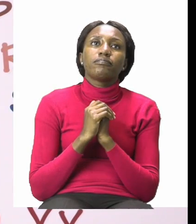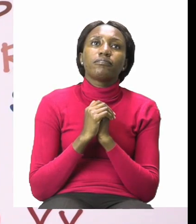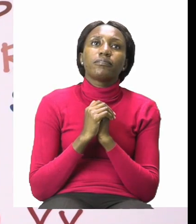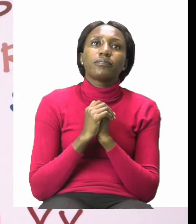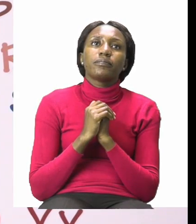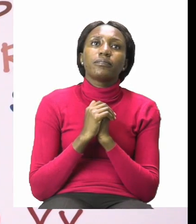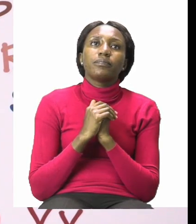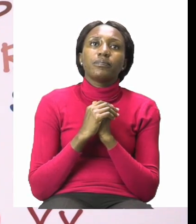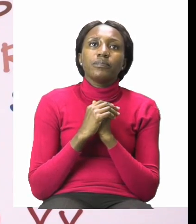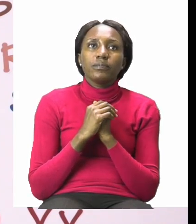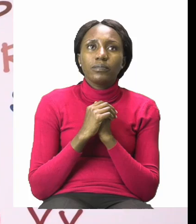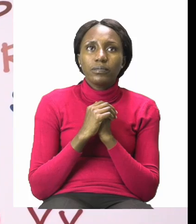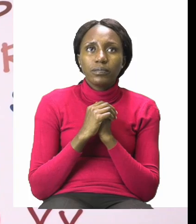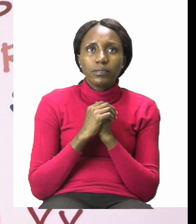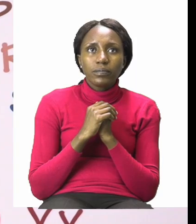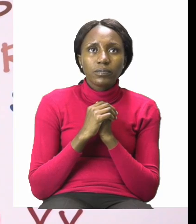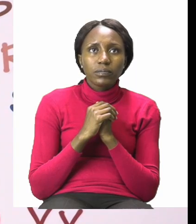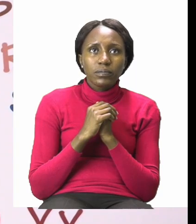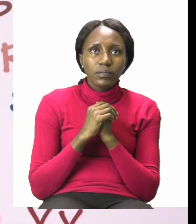Down, stop,